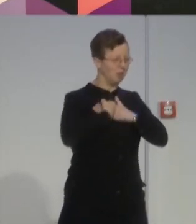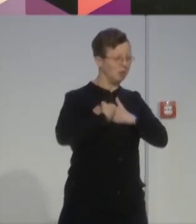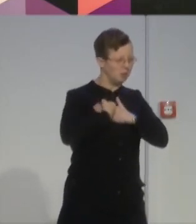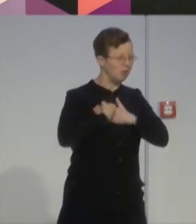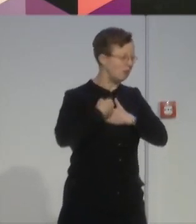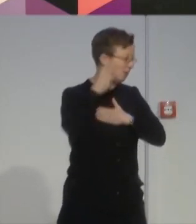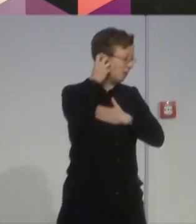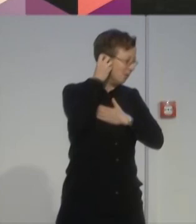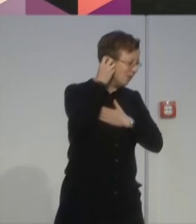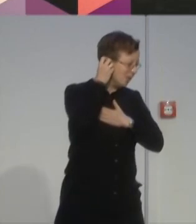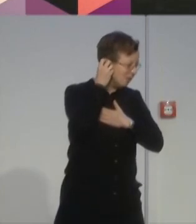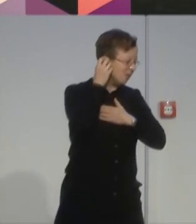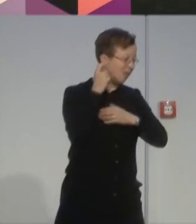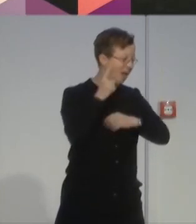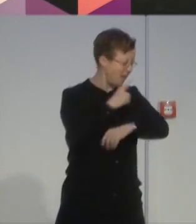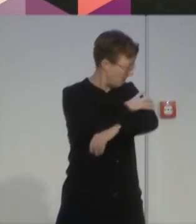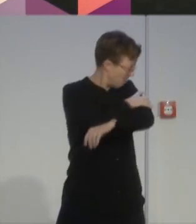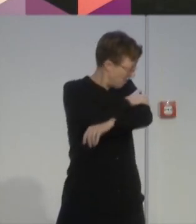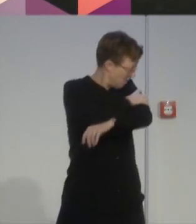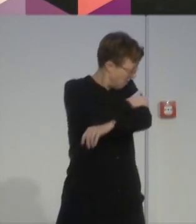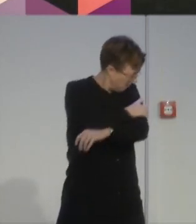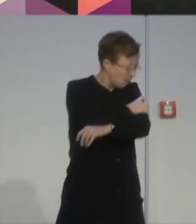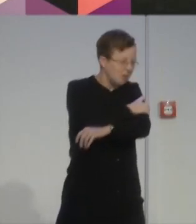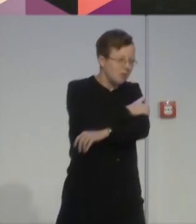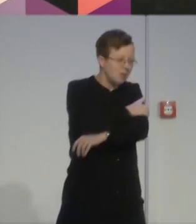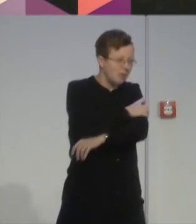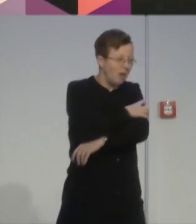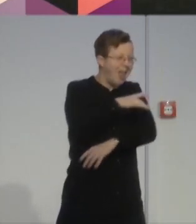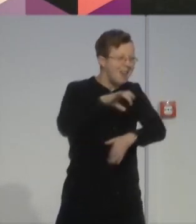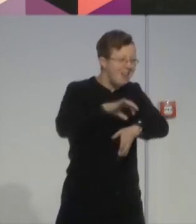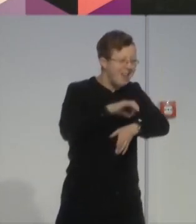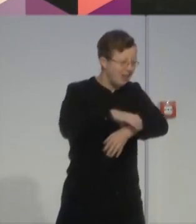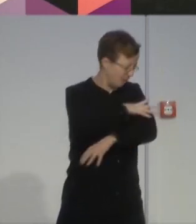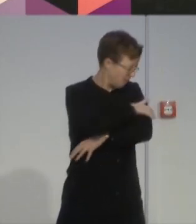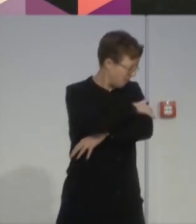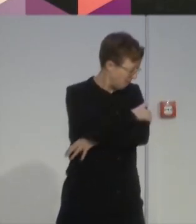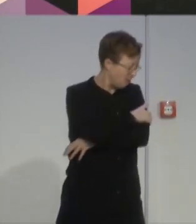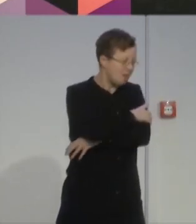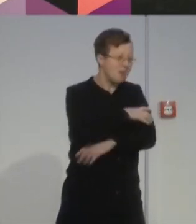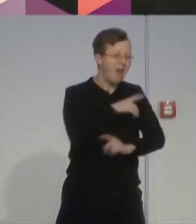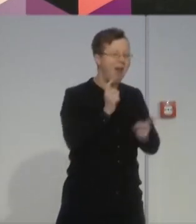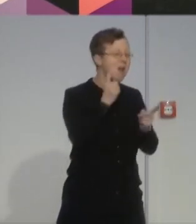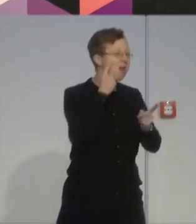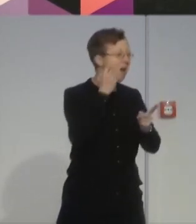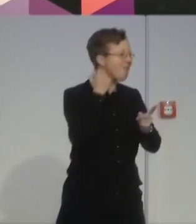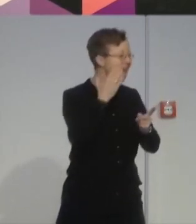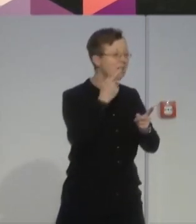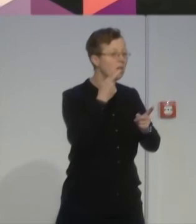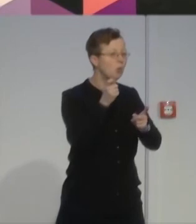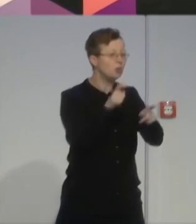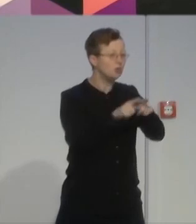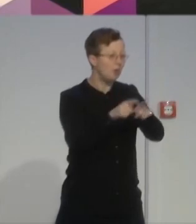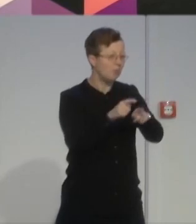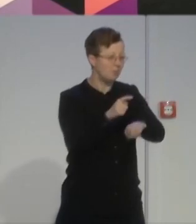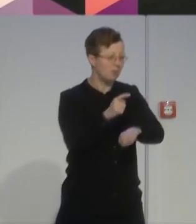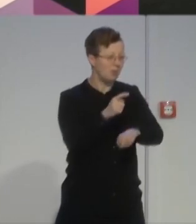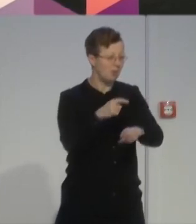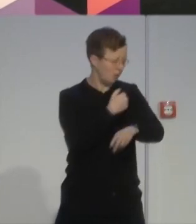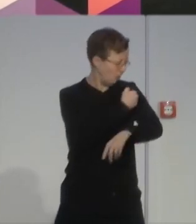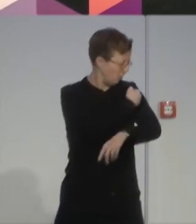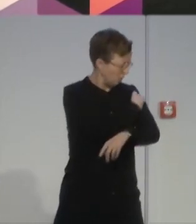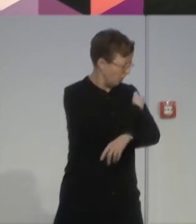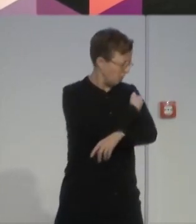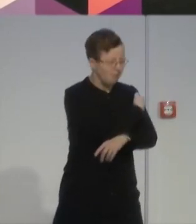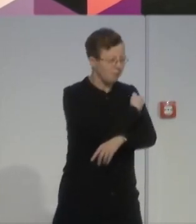ear biter, or it can be at the doctor's, or it can be somebody who's making an impression